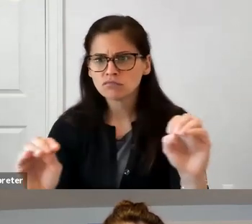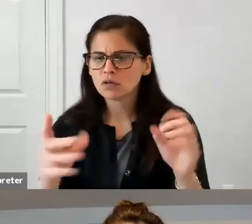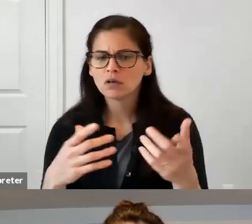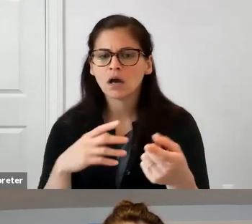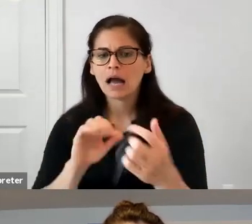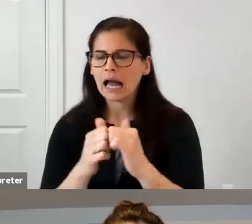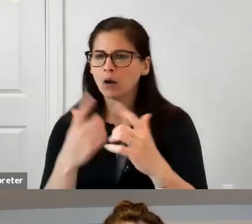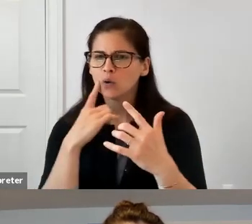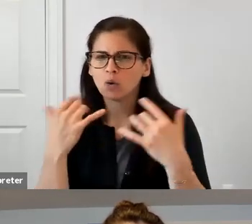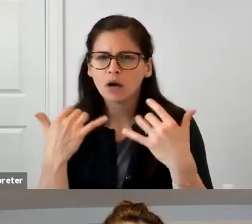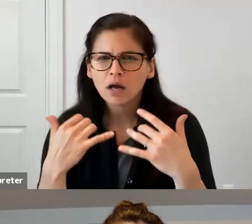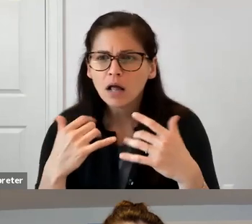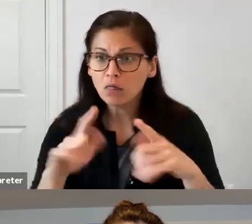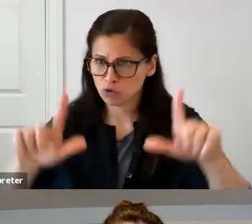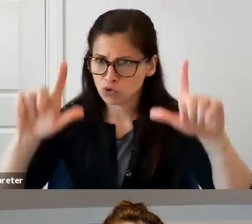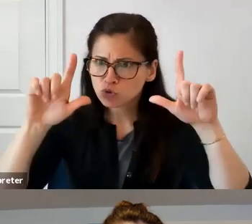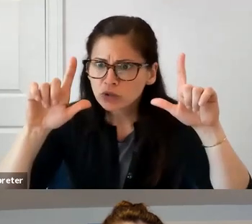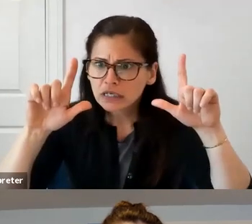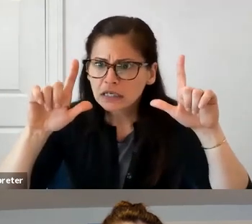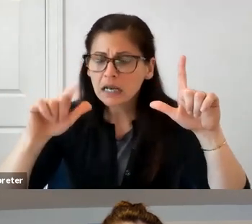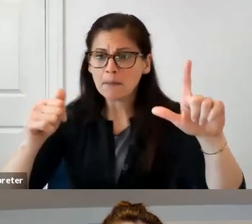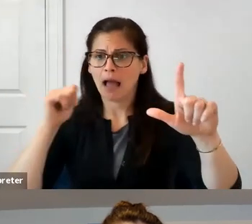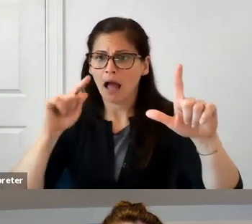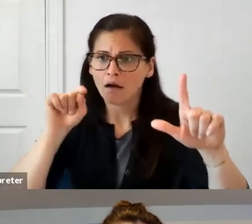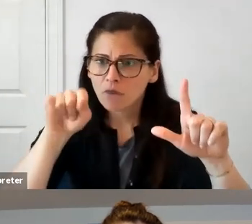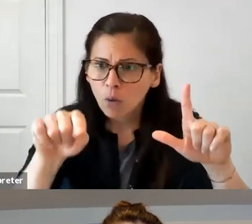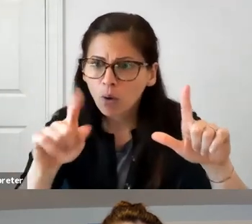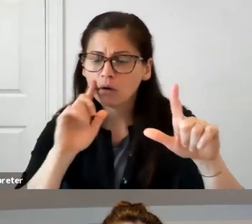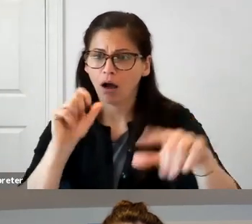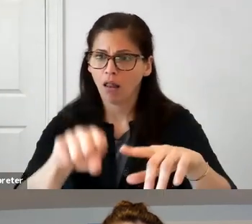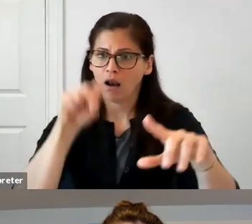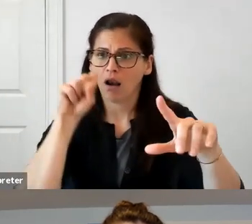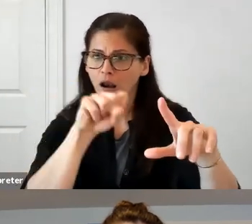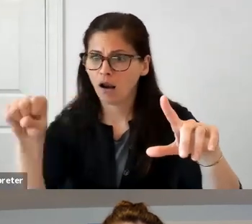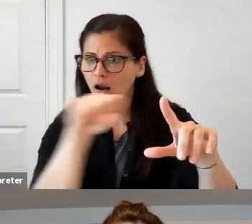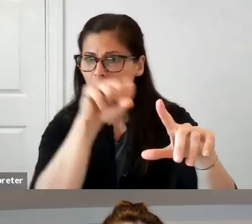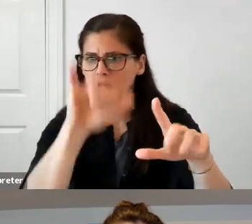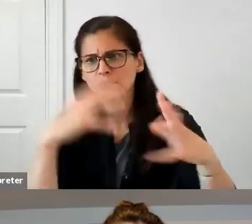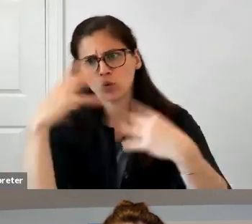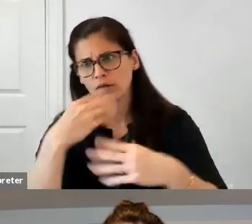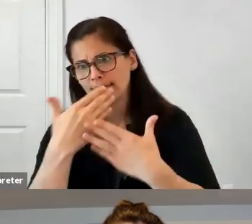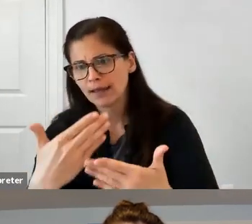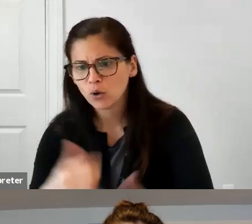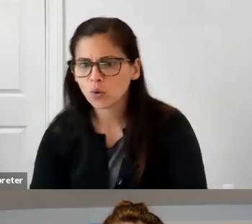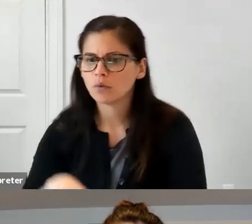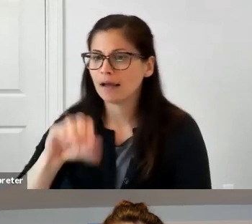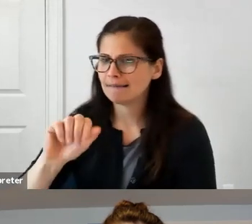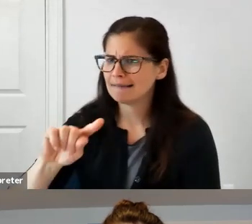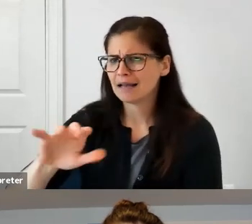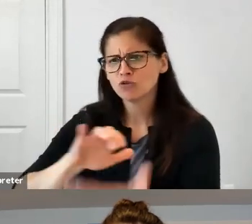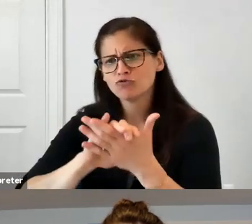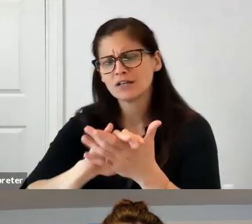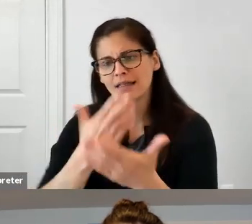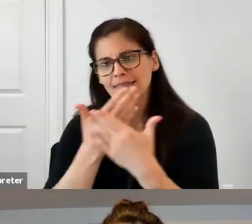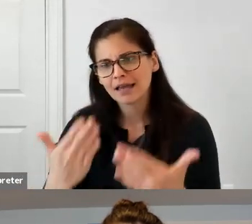with the screen and foreground and background and beautiful, beautiful. Thank you. Congratulations. Thank you so much. What